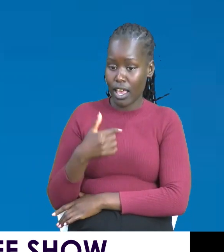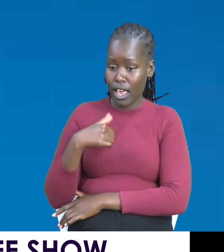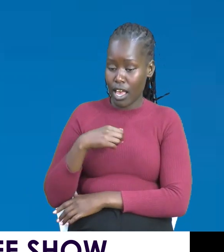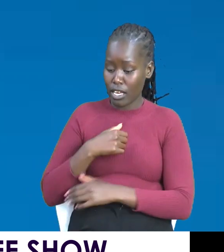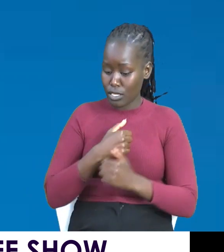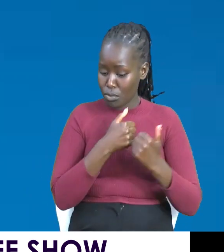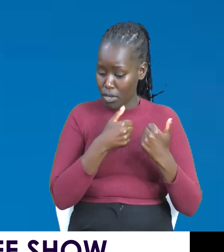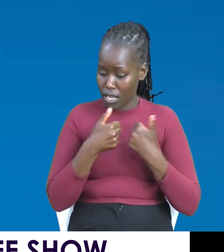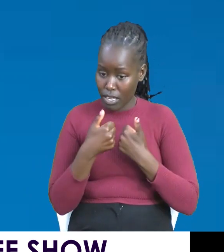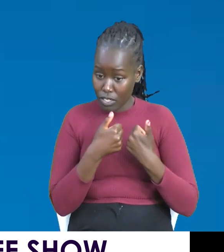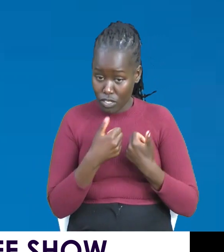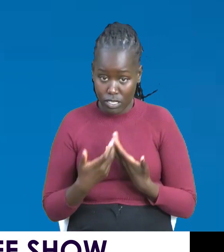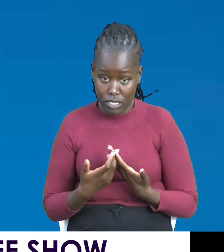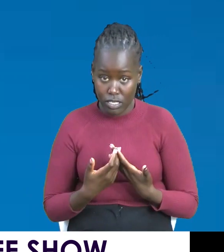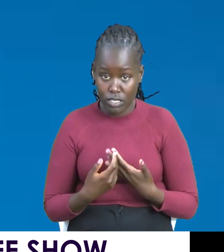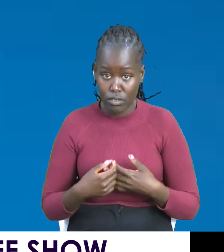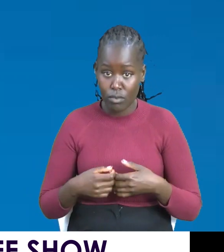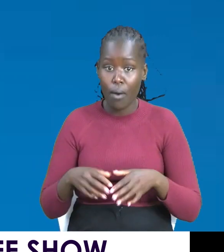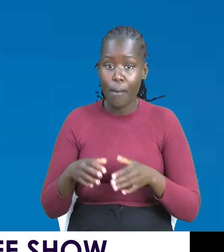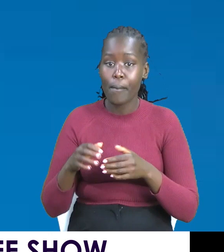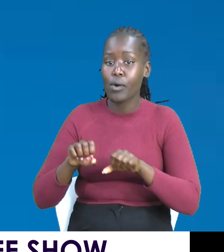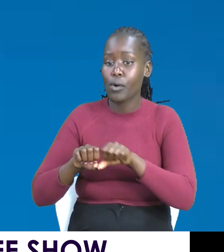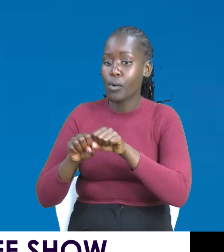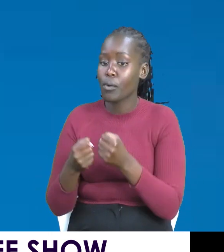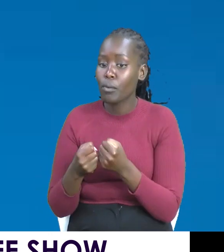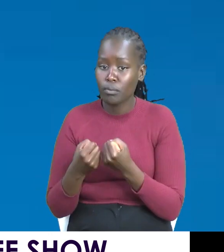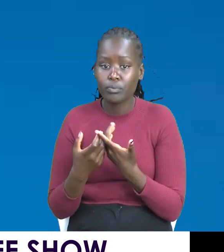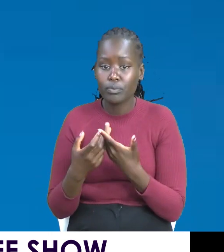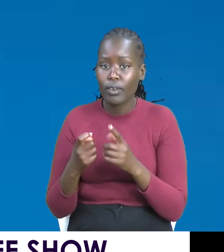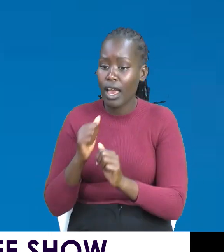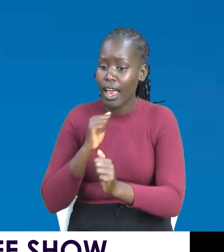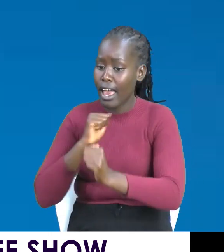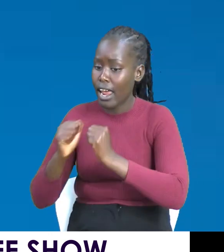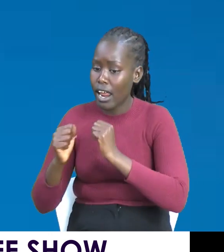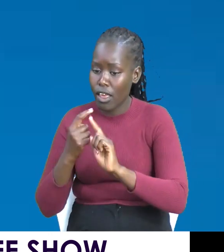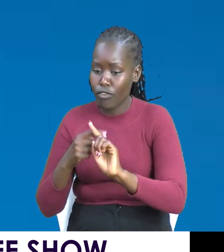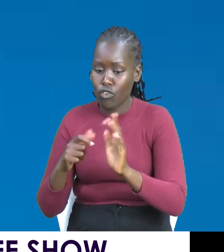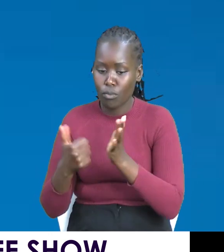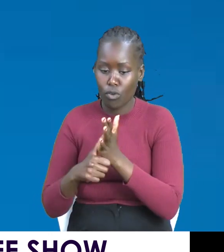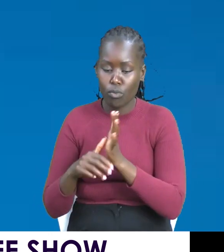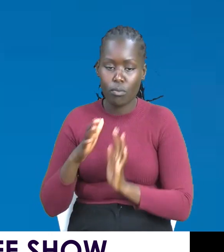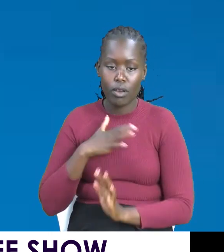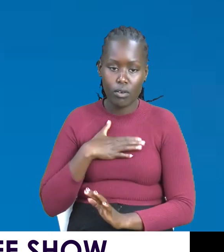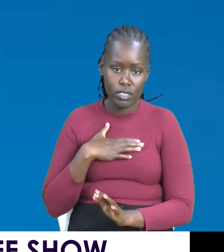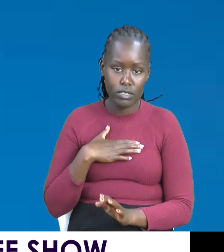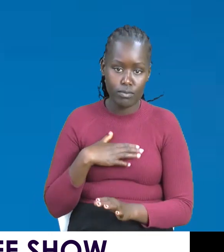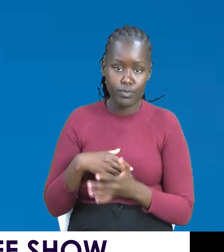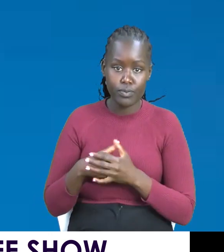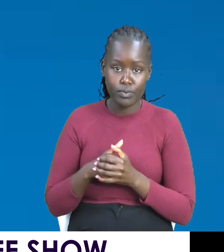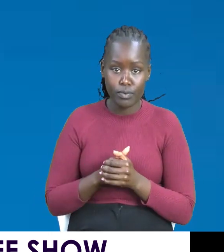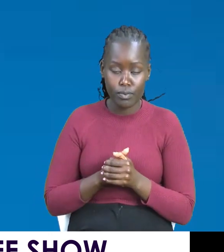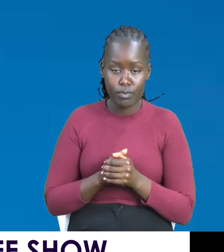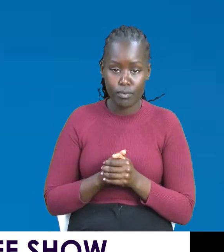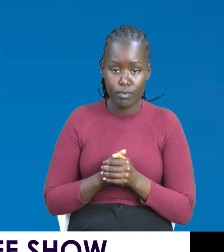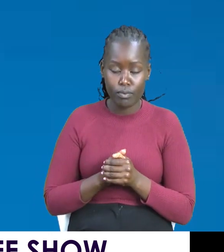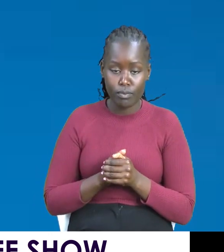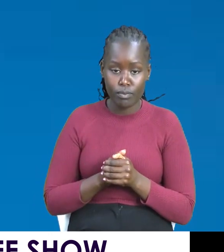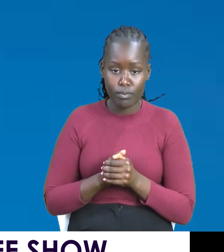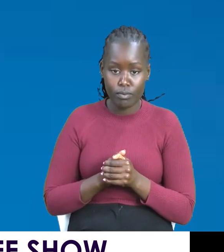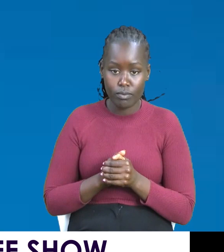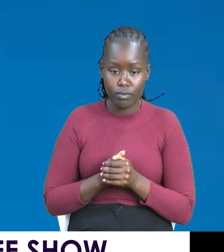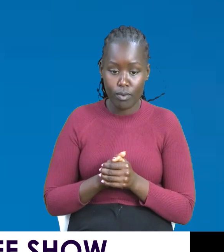challenges of where we are. We will not break our backs running from our troubles. We will face our Goliaths of our